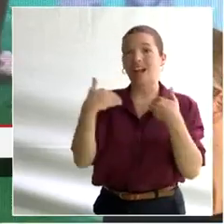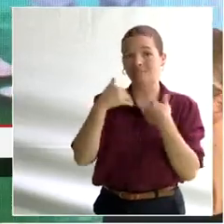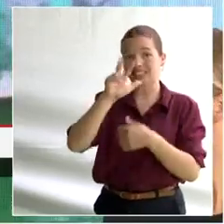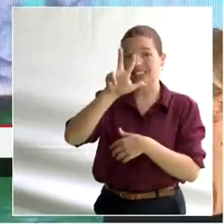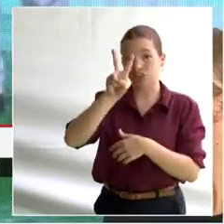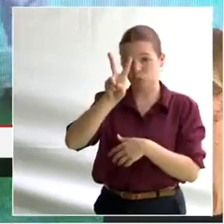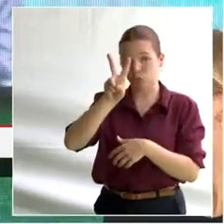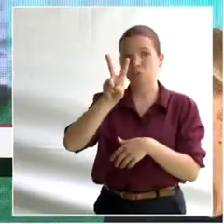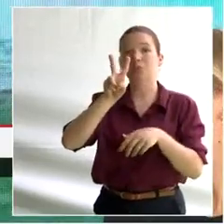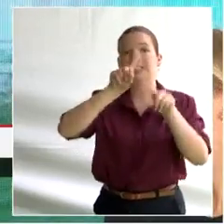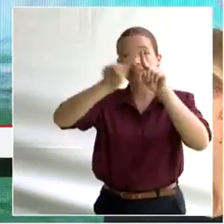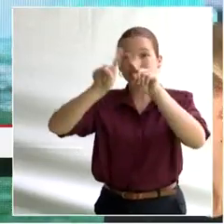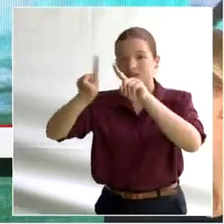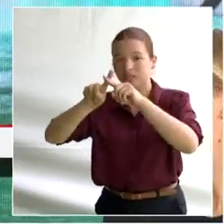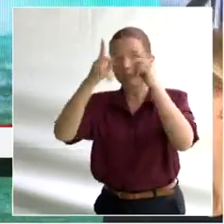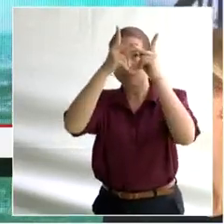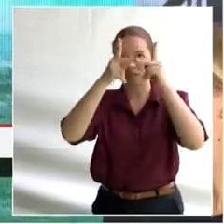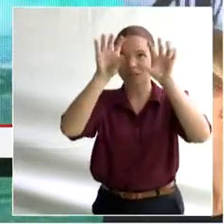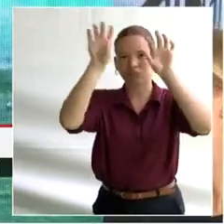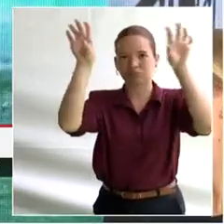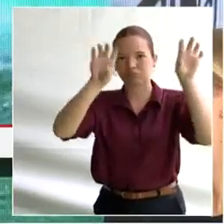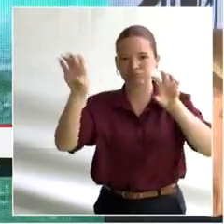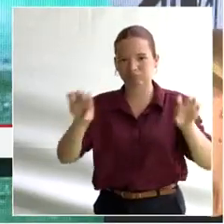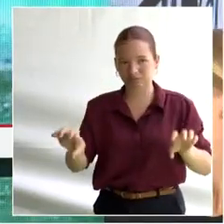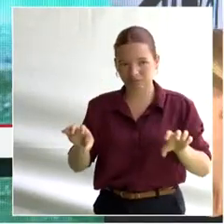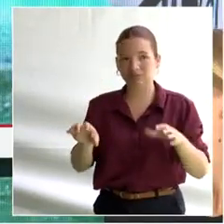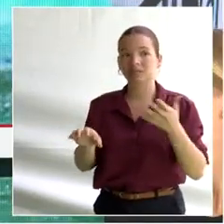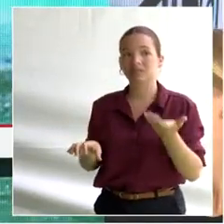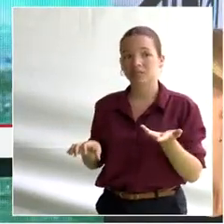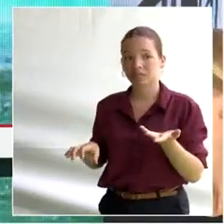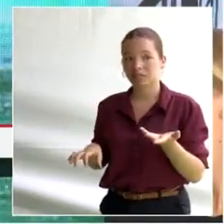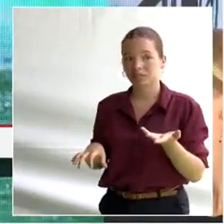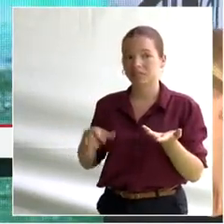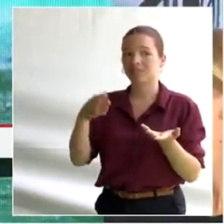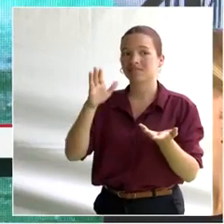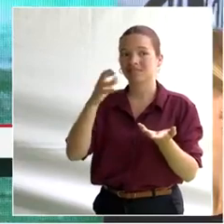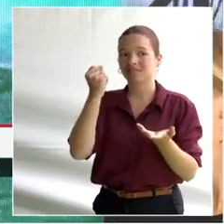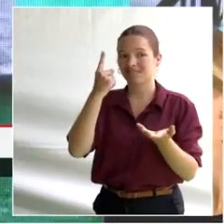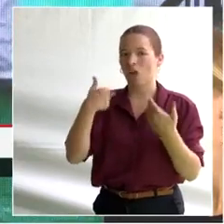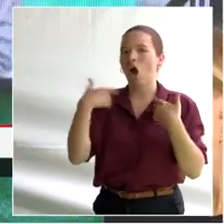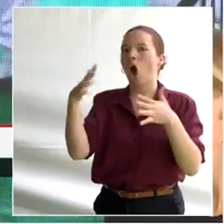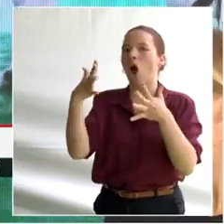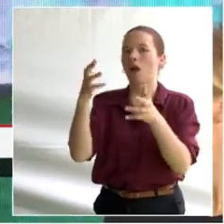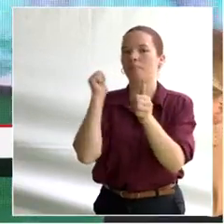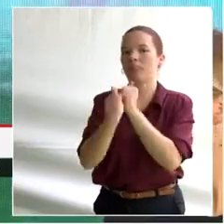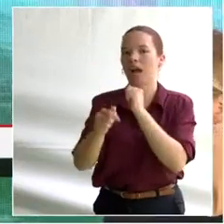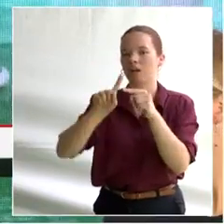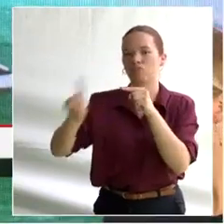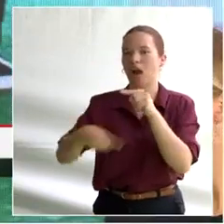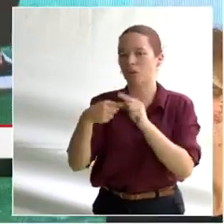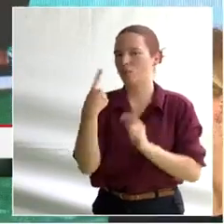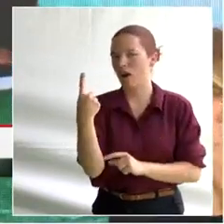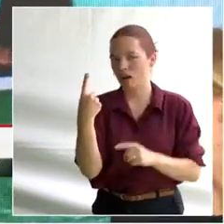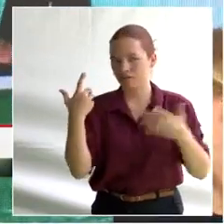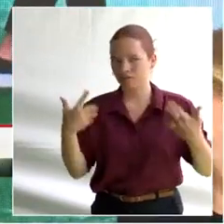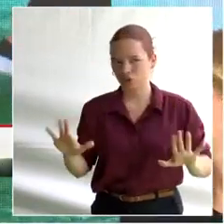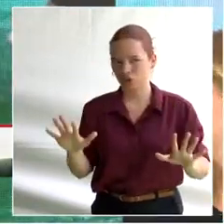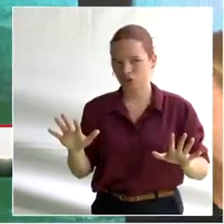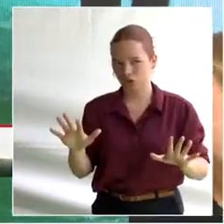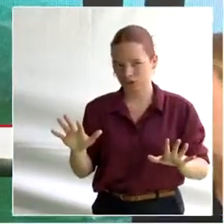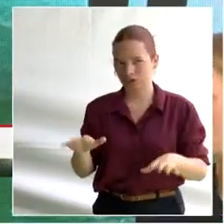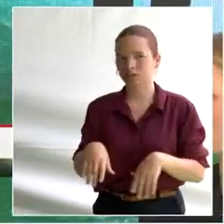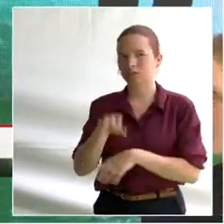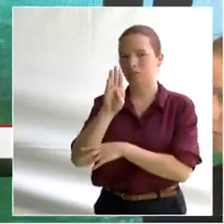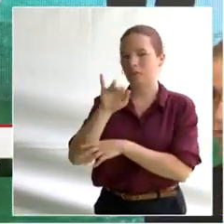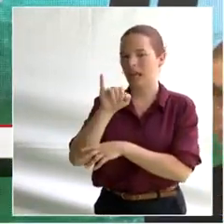first 4 seed players will have a bye, so they won't have an opponent in the first round, so they will only play on the